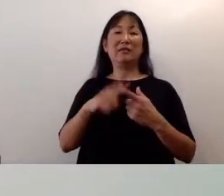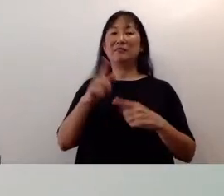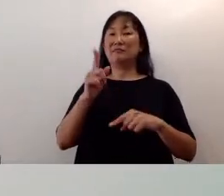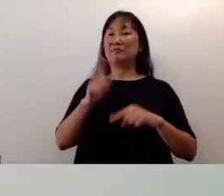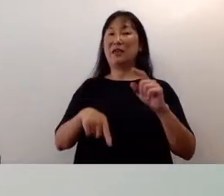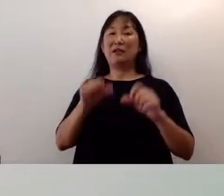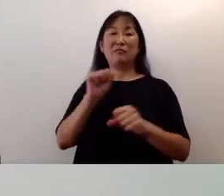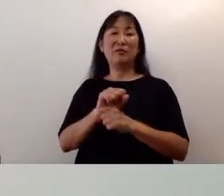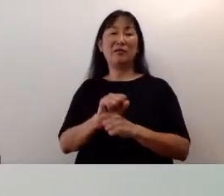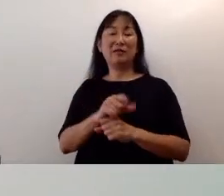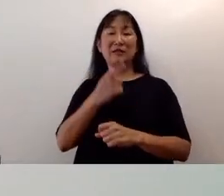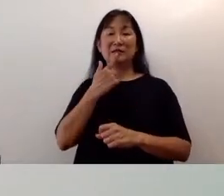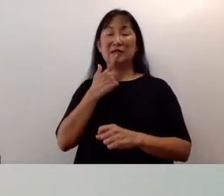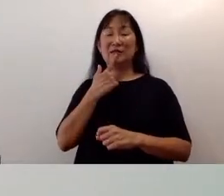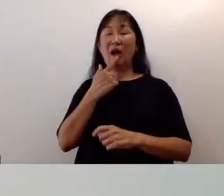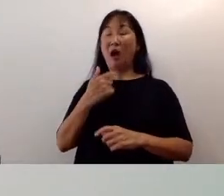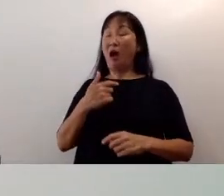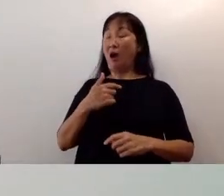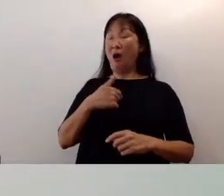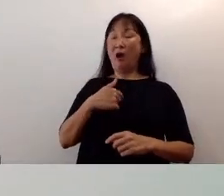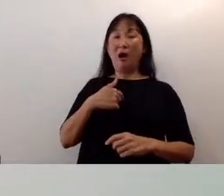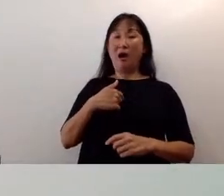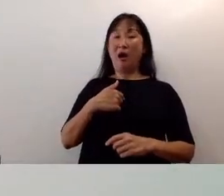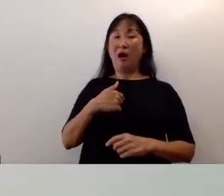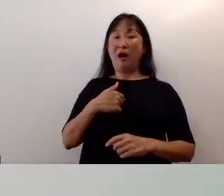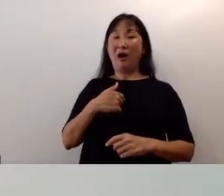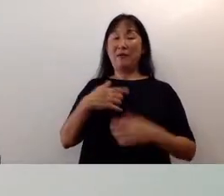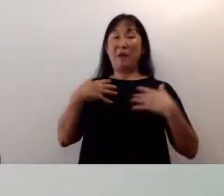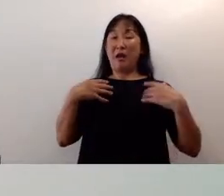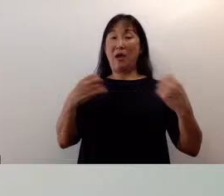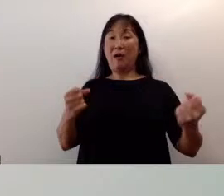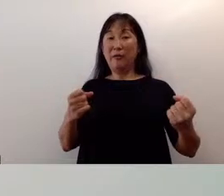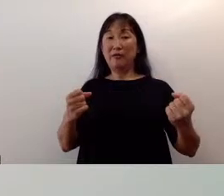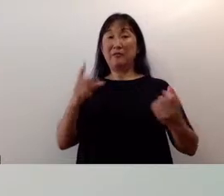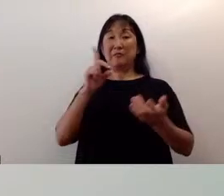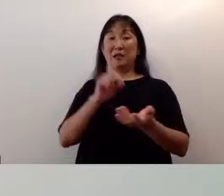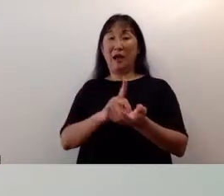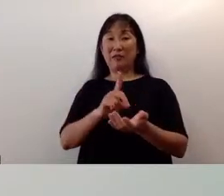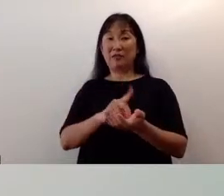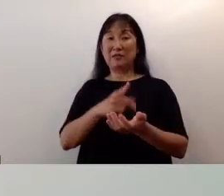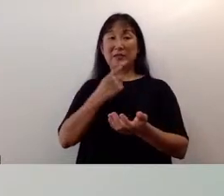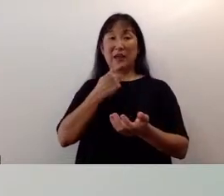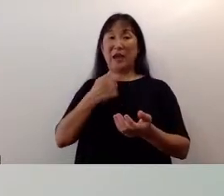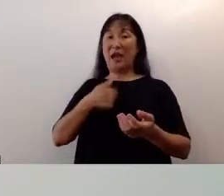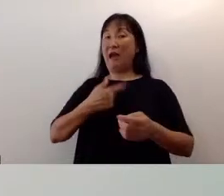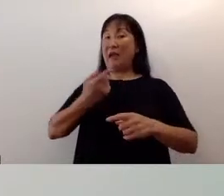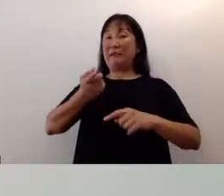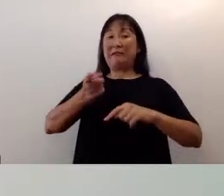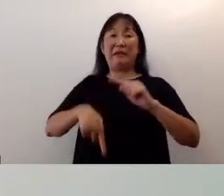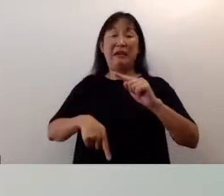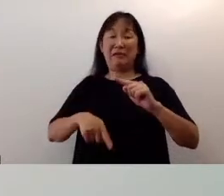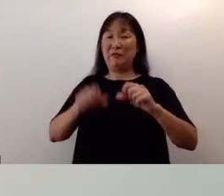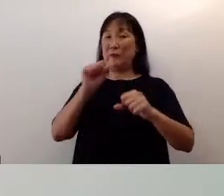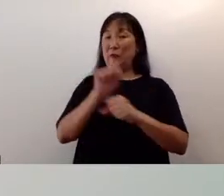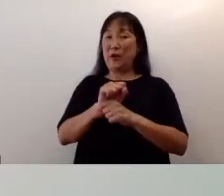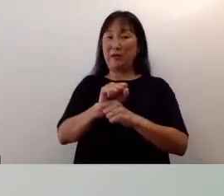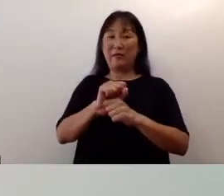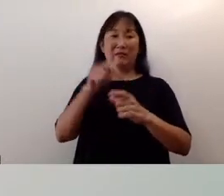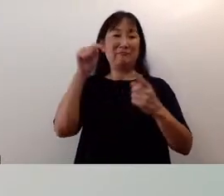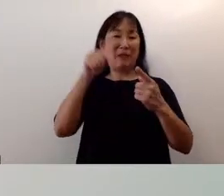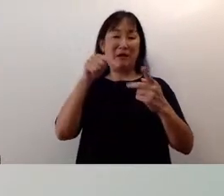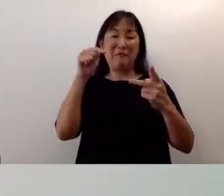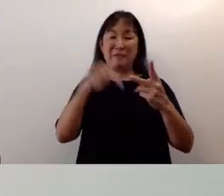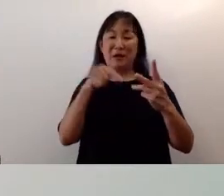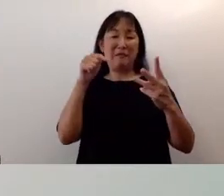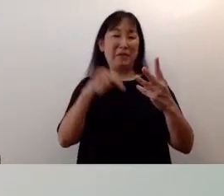have indicated to the employer that their health condition, and their doctor has backed it up, has so many restrictions. They can't, you